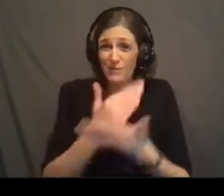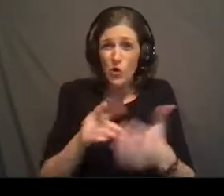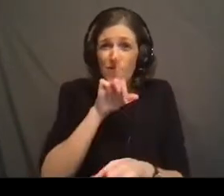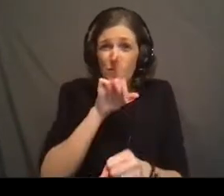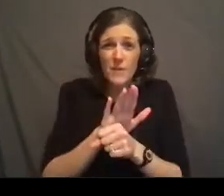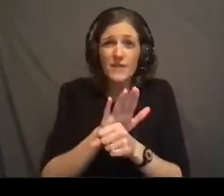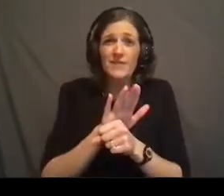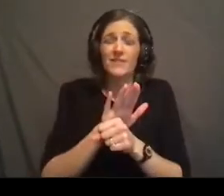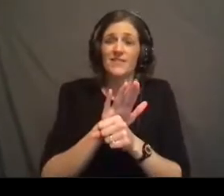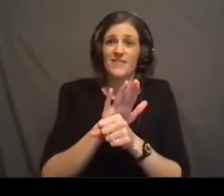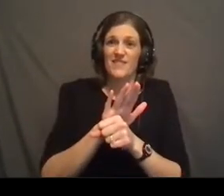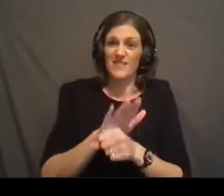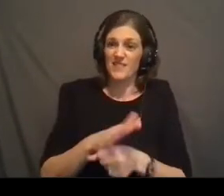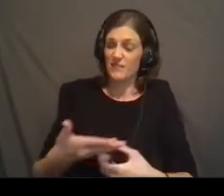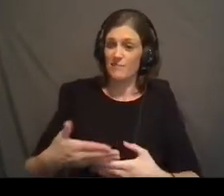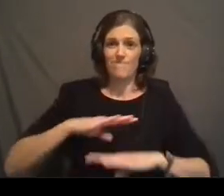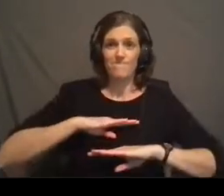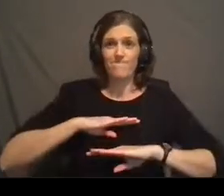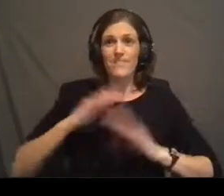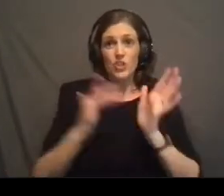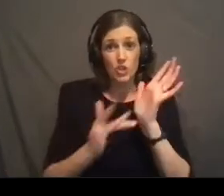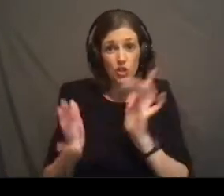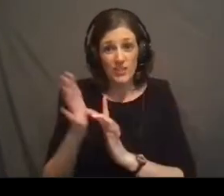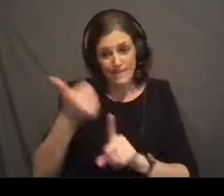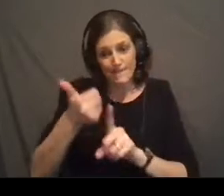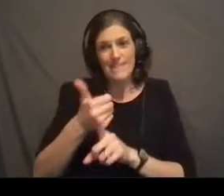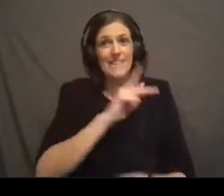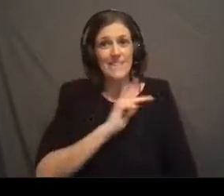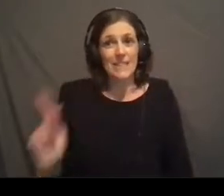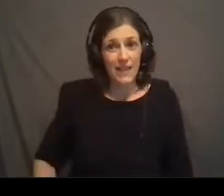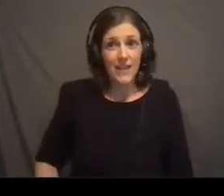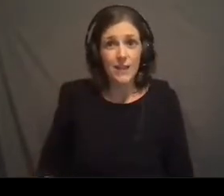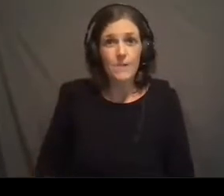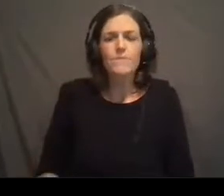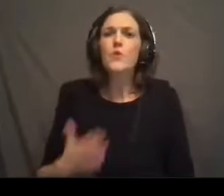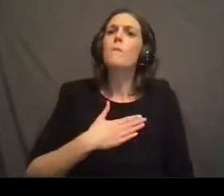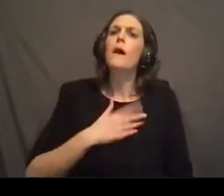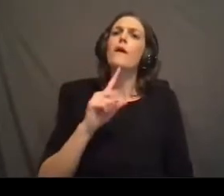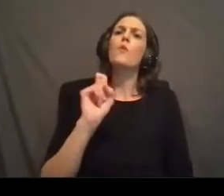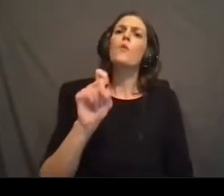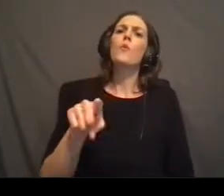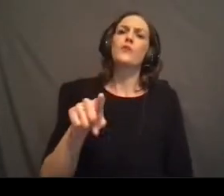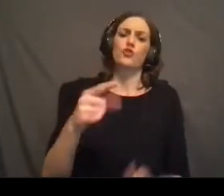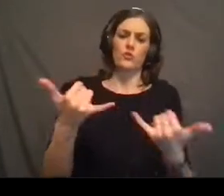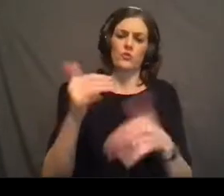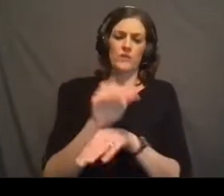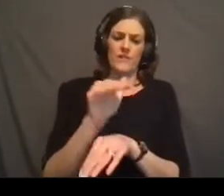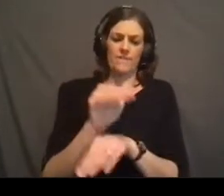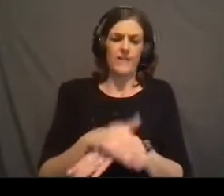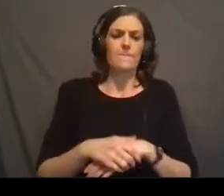this world right is being fulfilled. Jesus is king. And so my question for you this evening